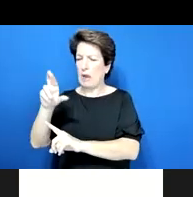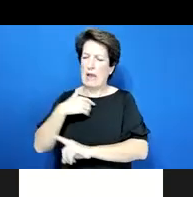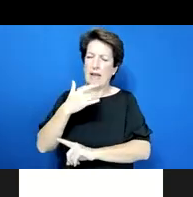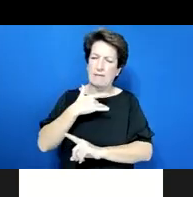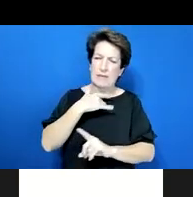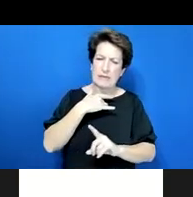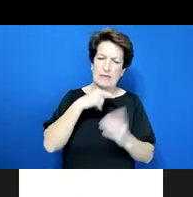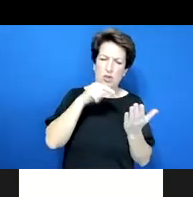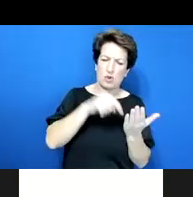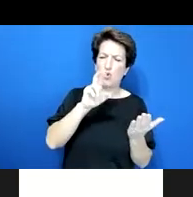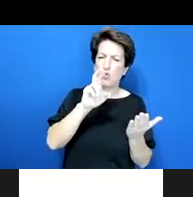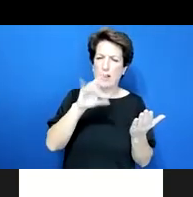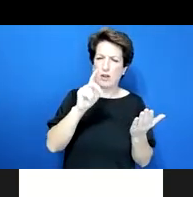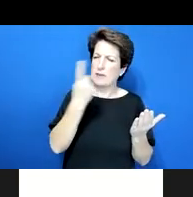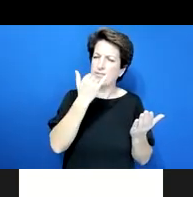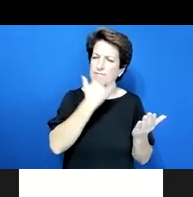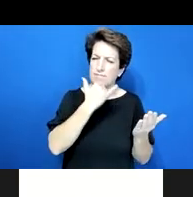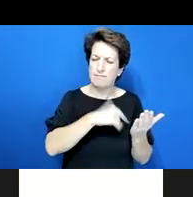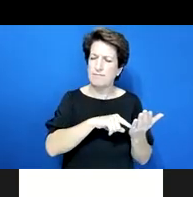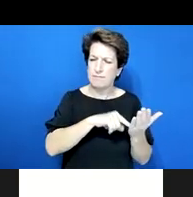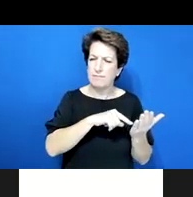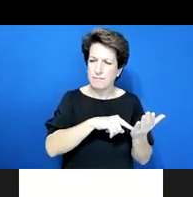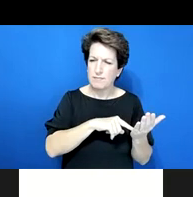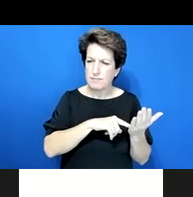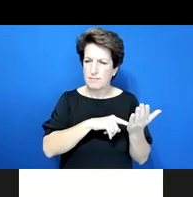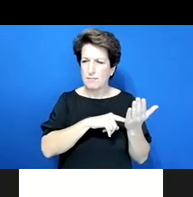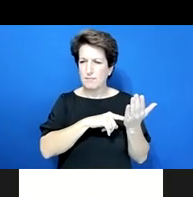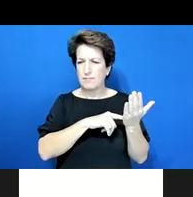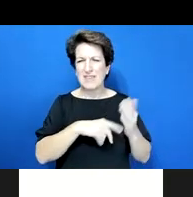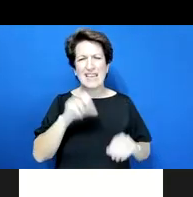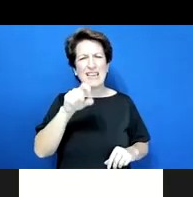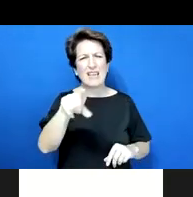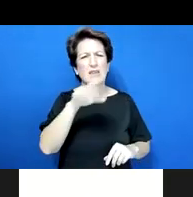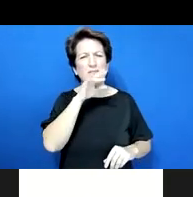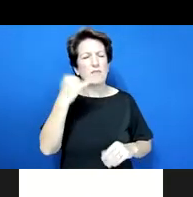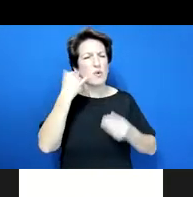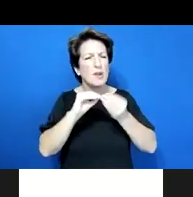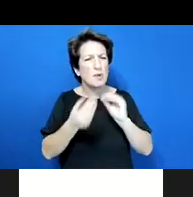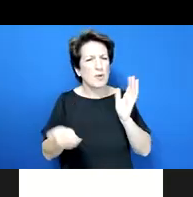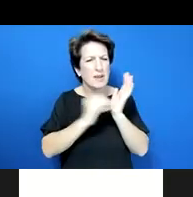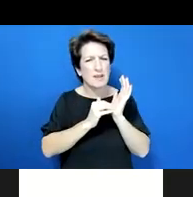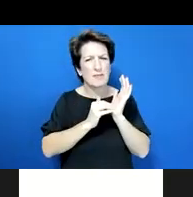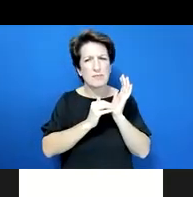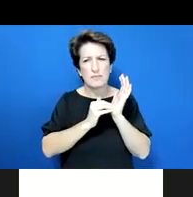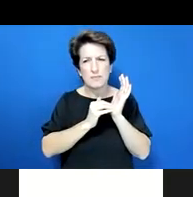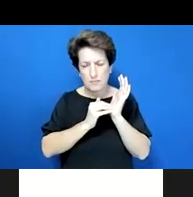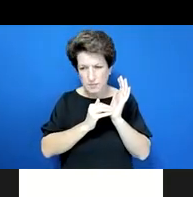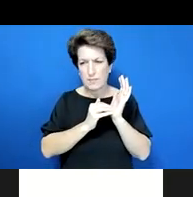data entry error. Do you mind repeating the number for the public health? Sure. Yeah, I will